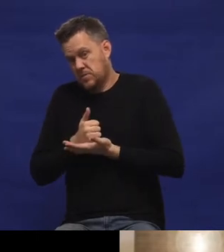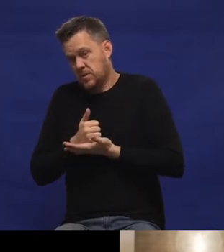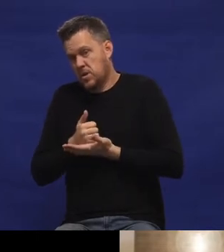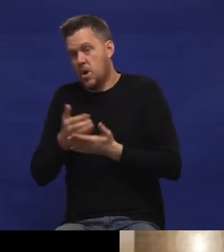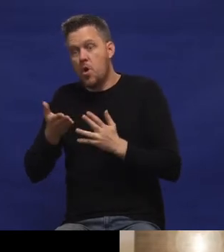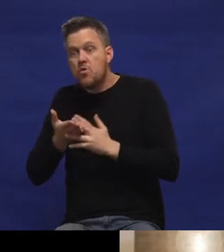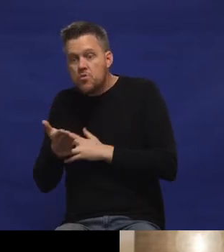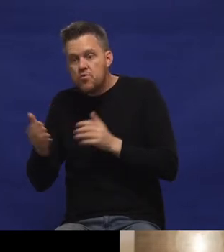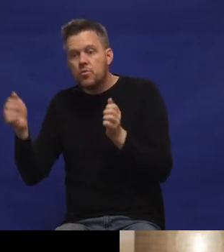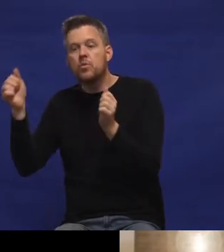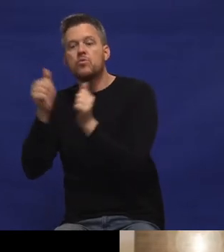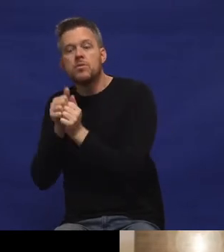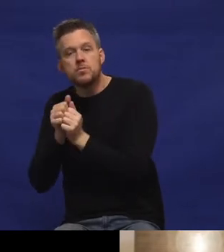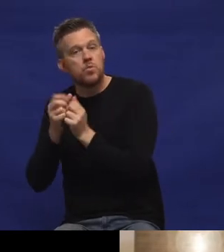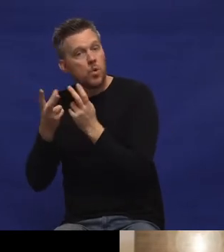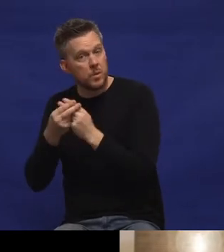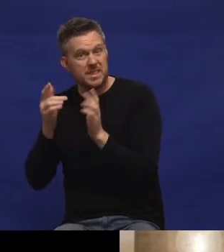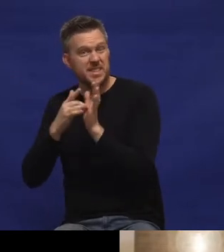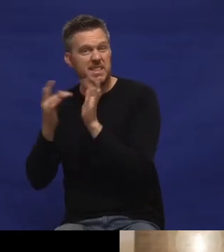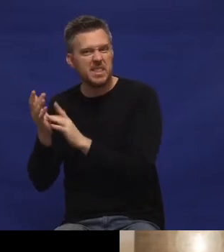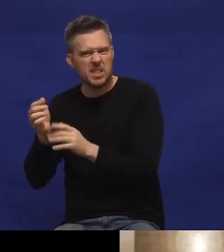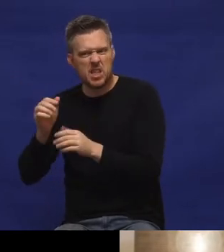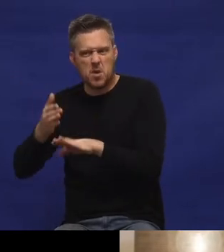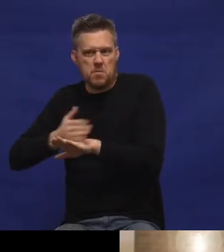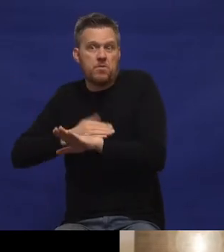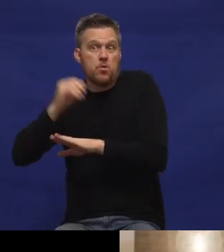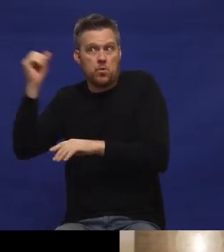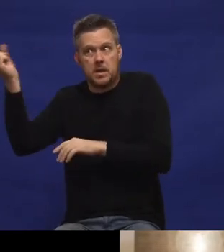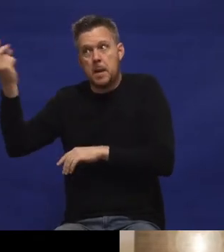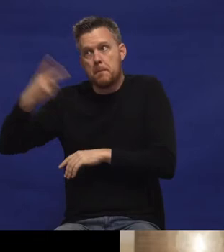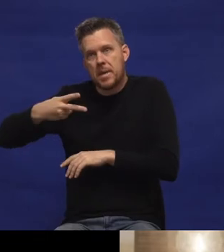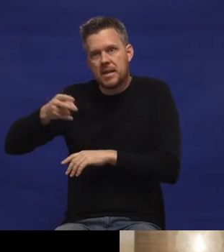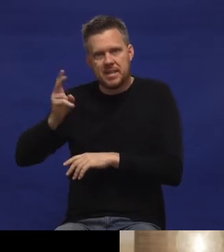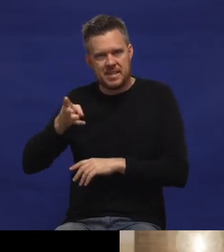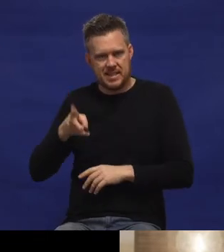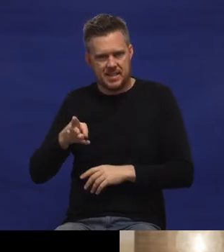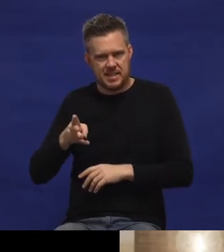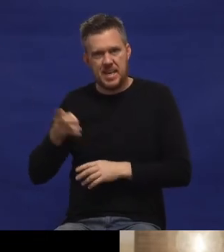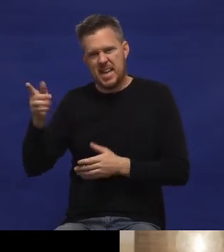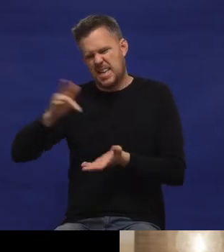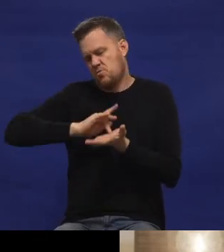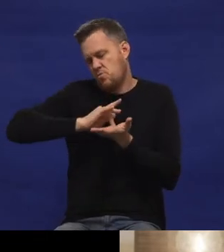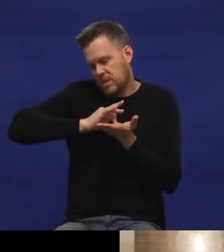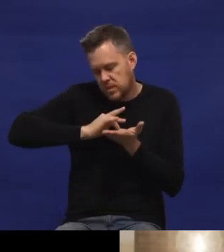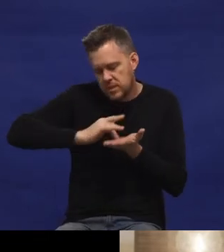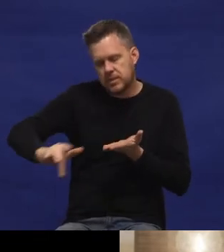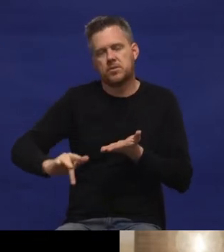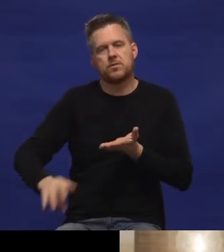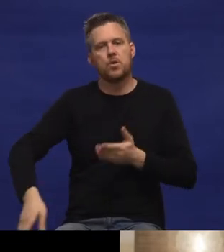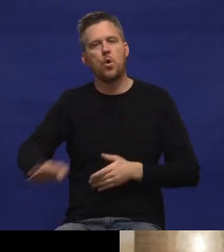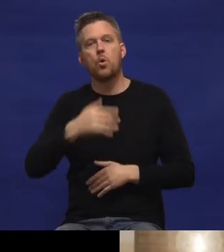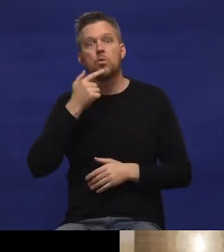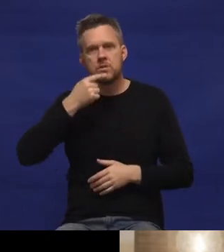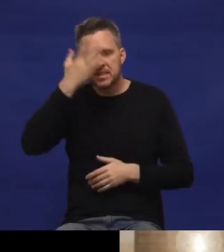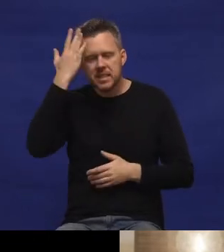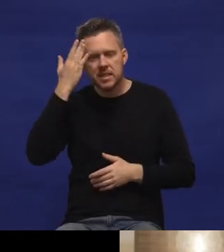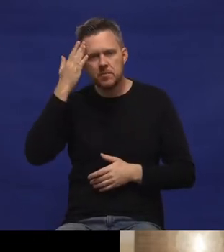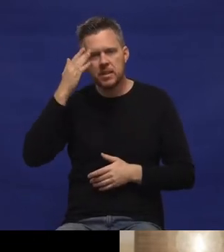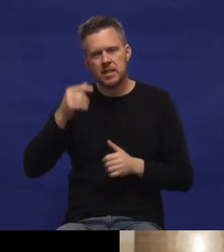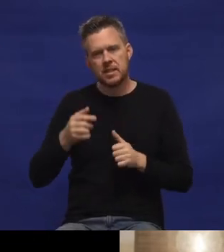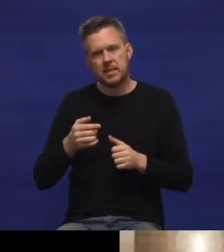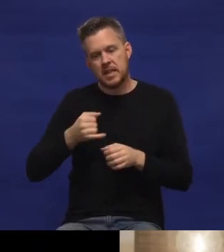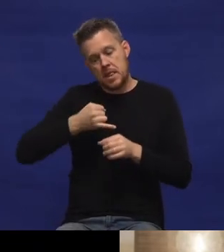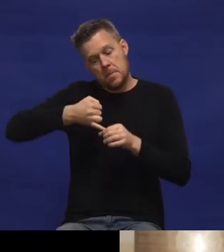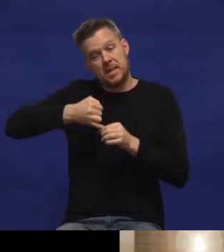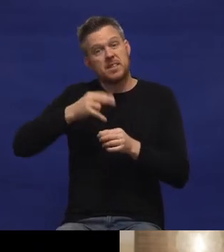before his second coming. As he says, then he wipes away all of the shame. The antidote to